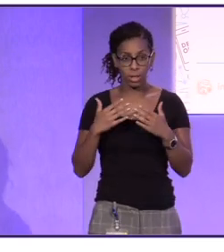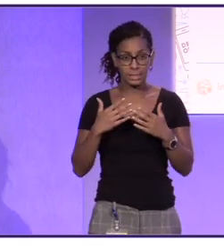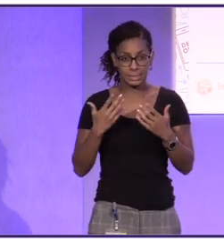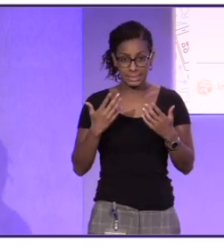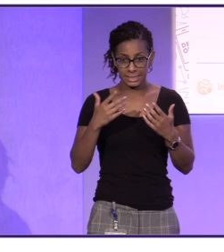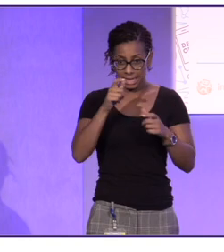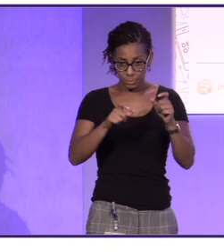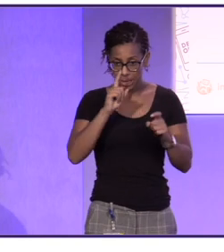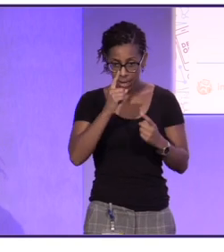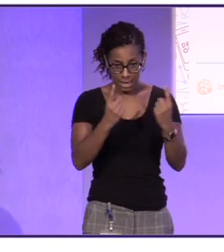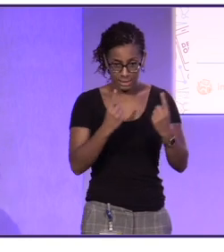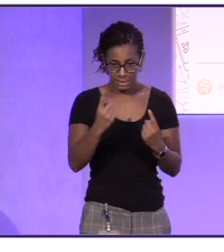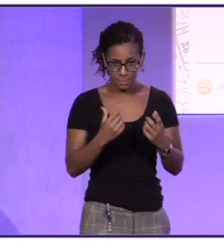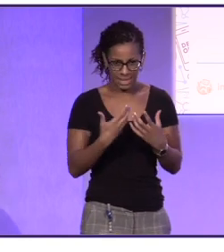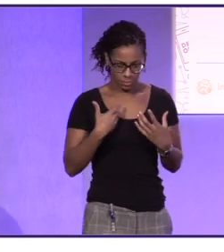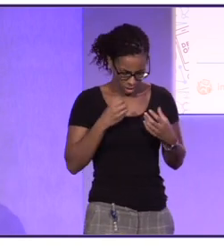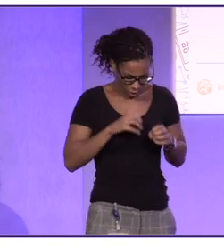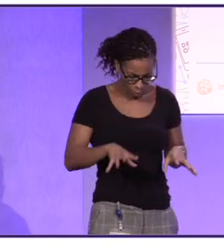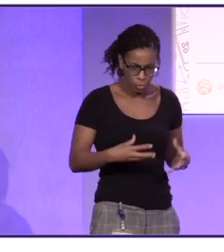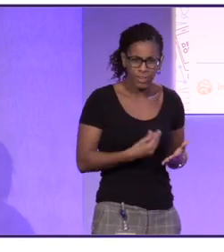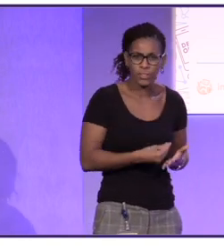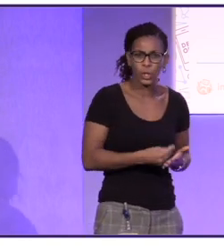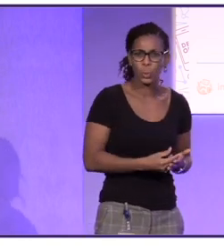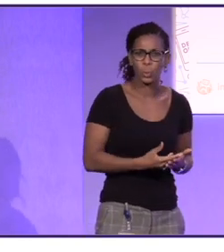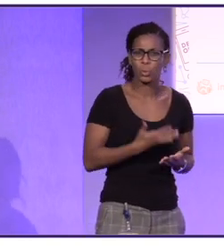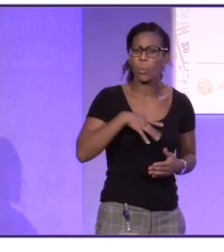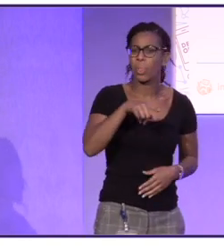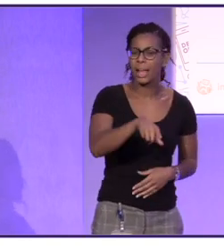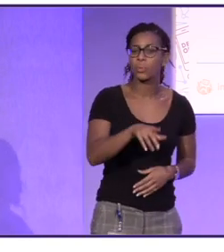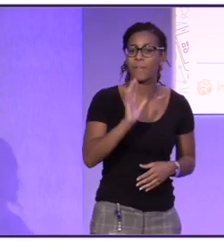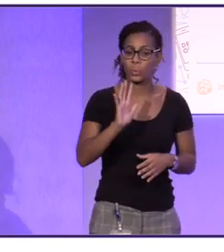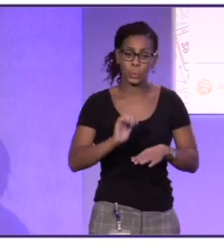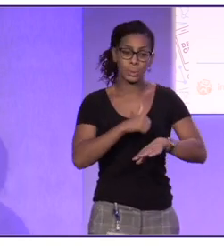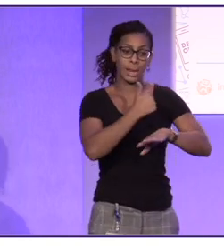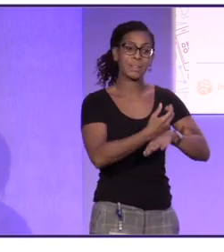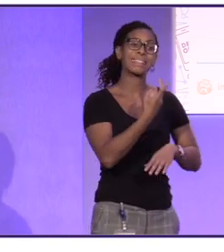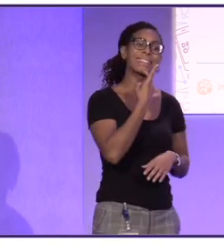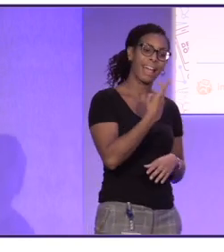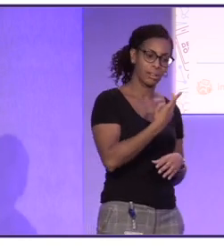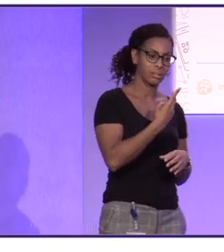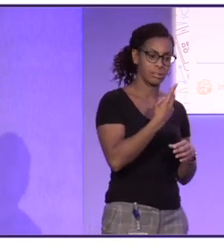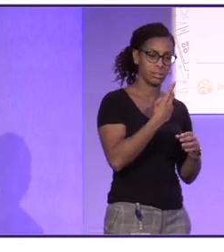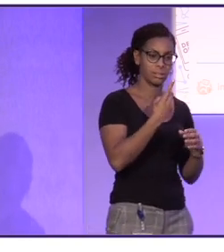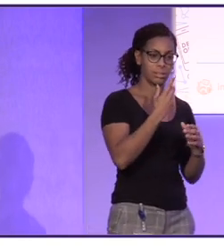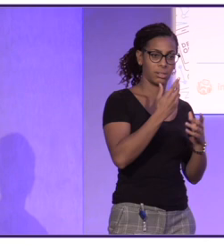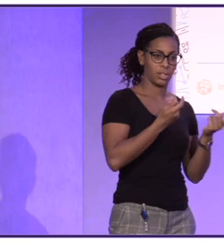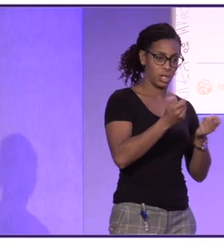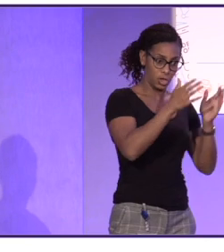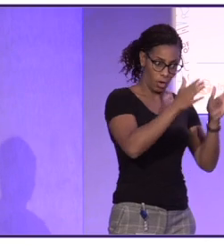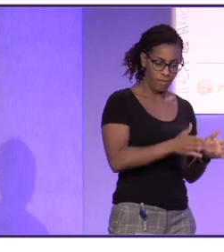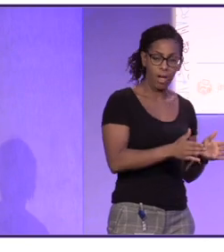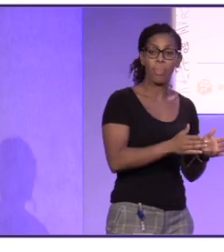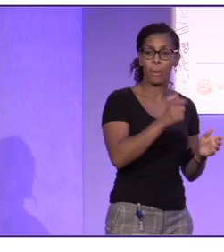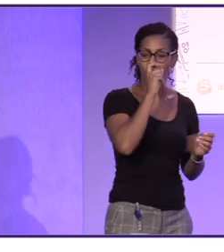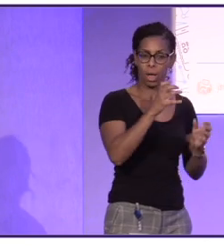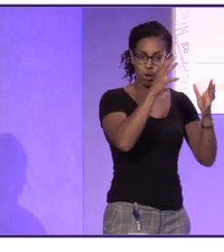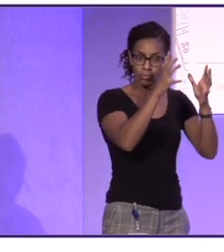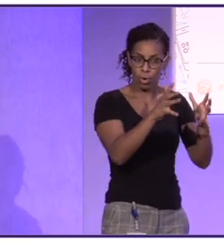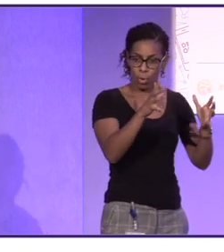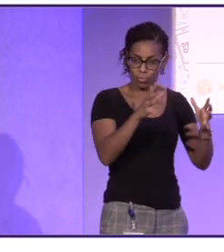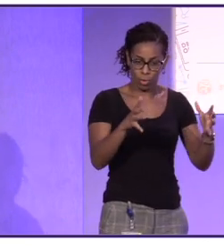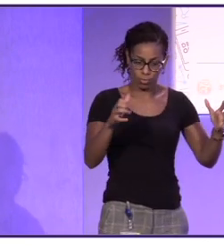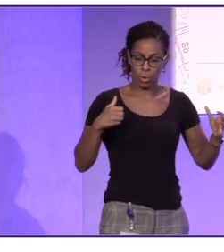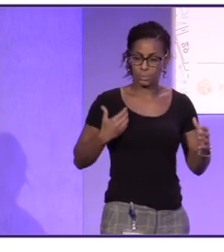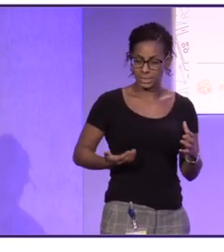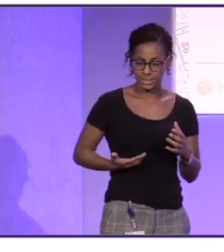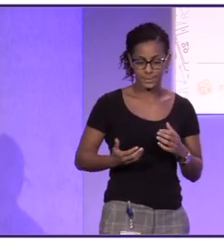revenue. No, we won't. We will have a second web server. And then we can continue to grow. And the problem